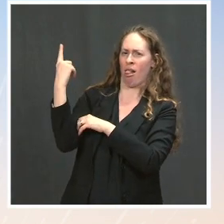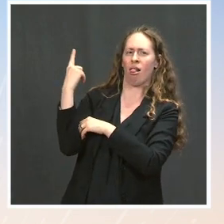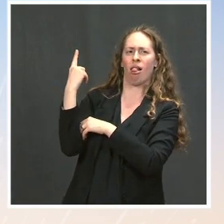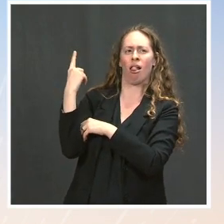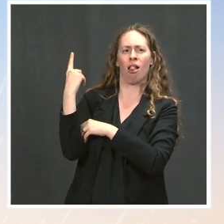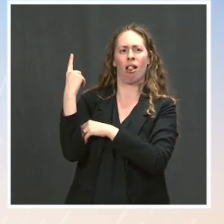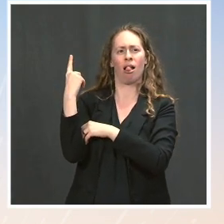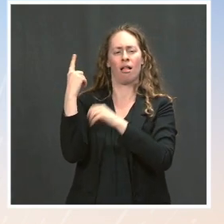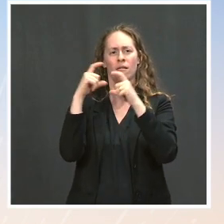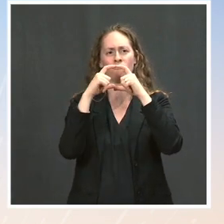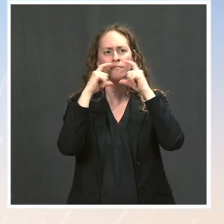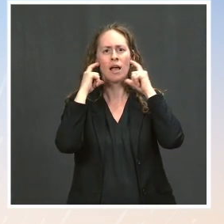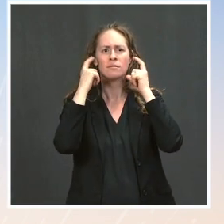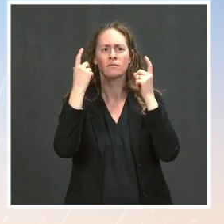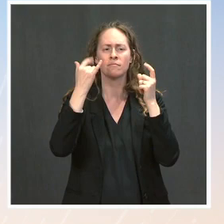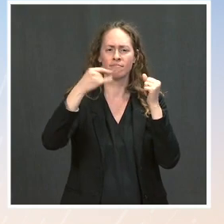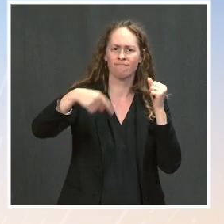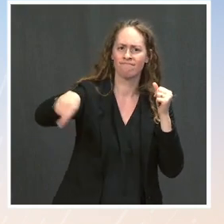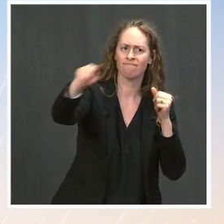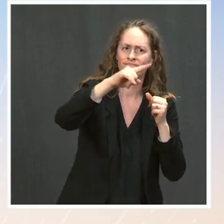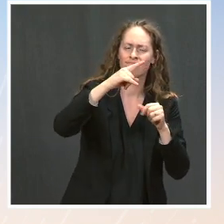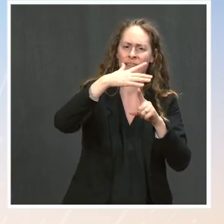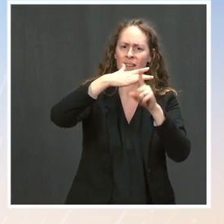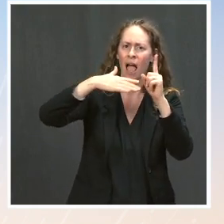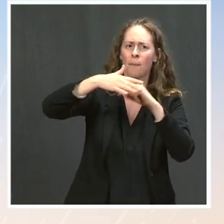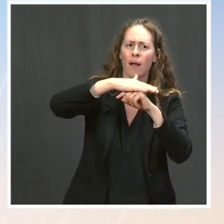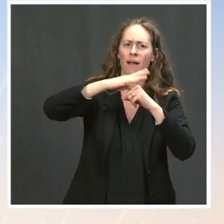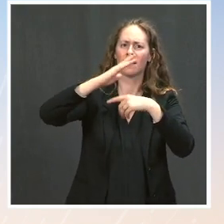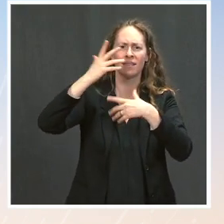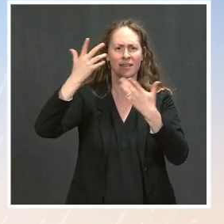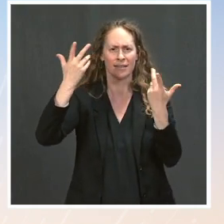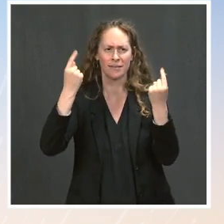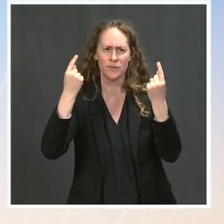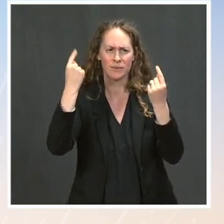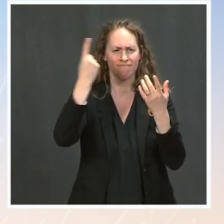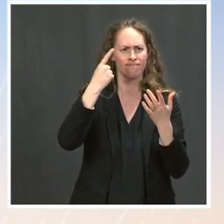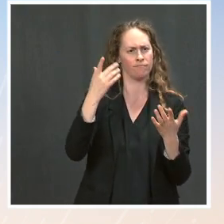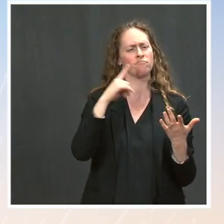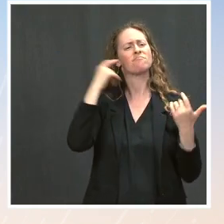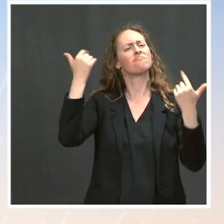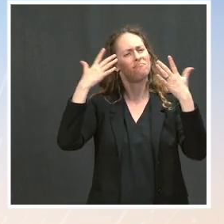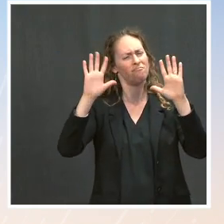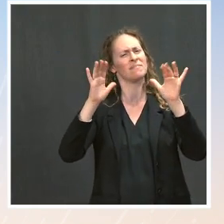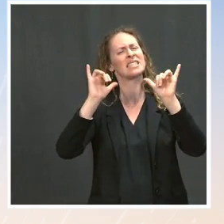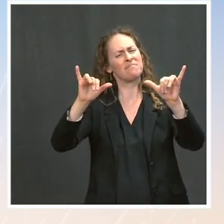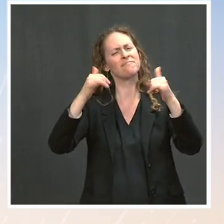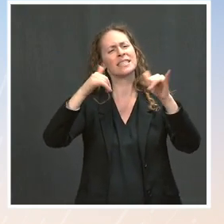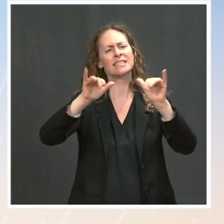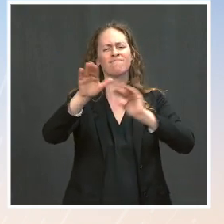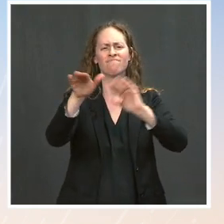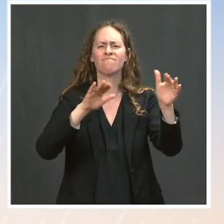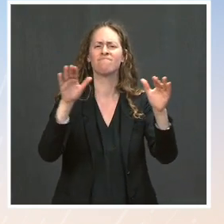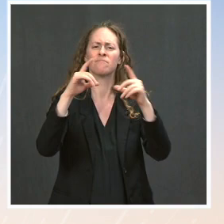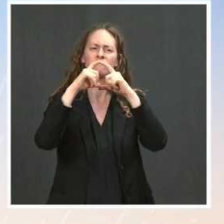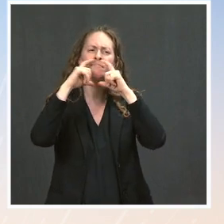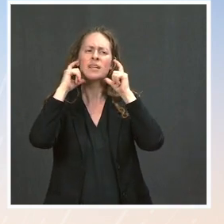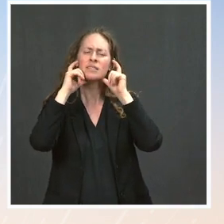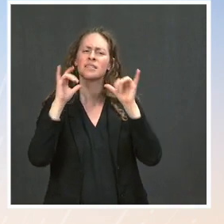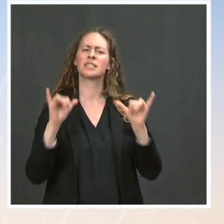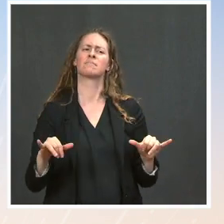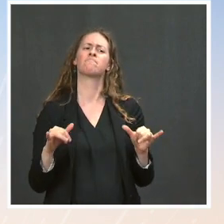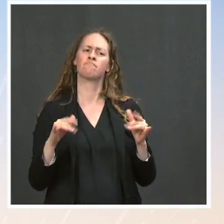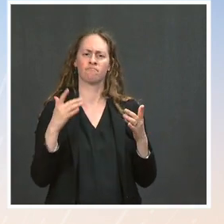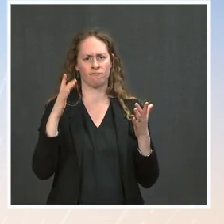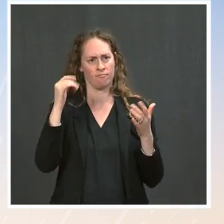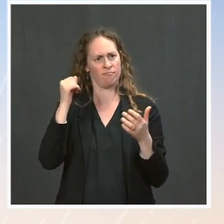Because he is sending a message to the world that he is putting in place precautions and continuing to do that as leader of the United States. And